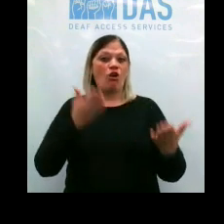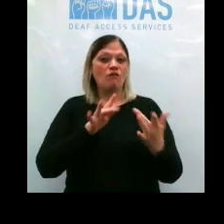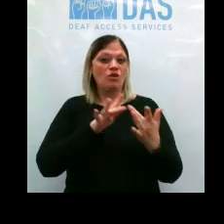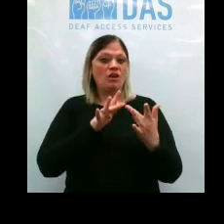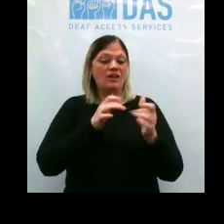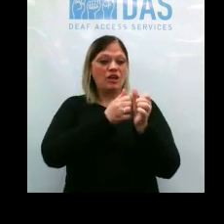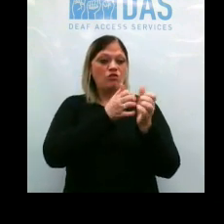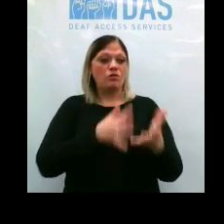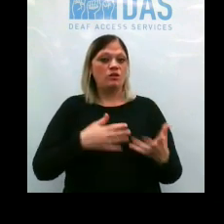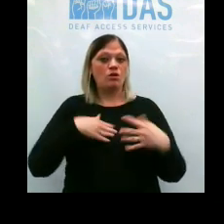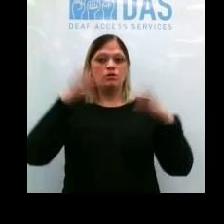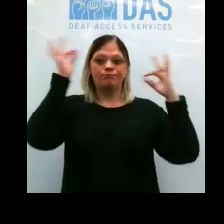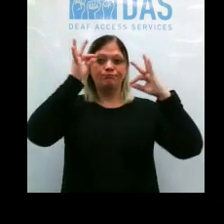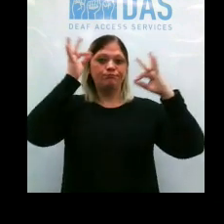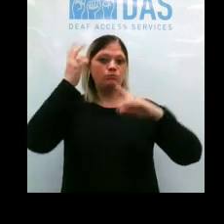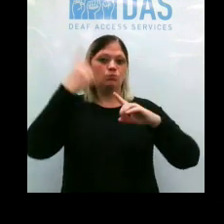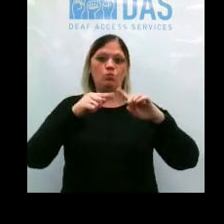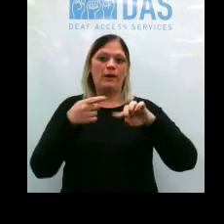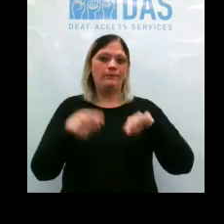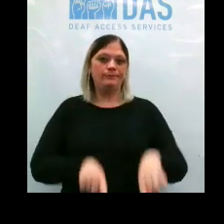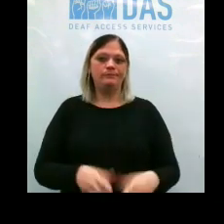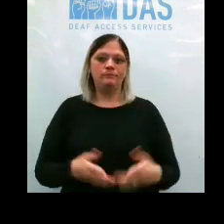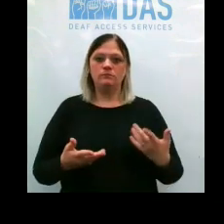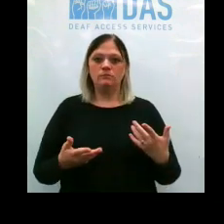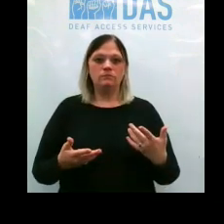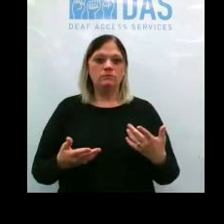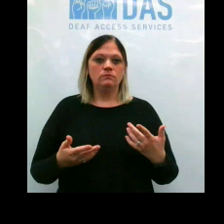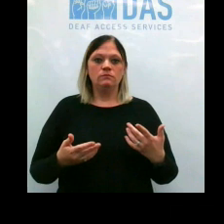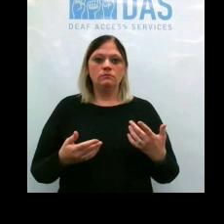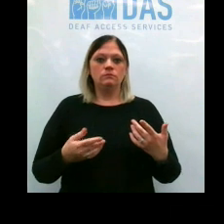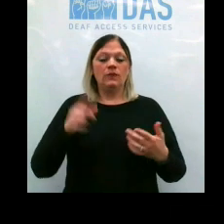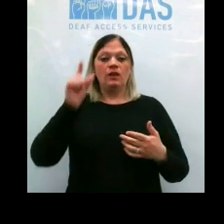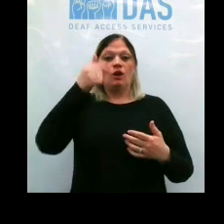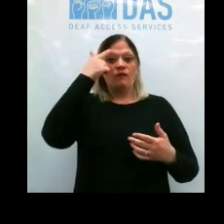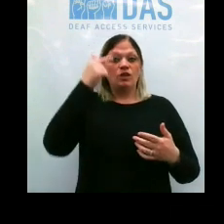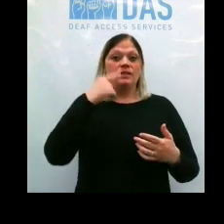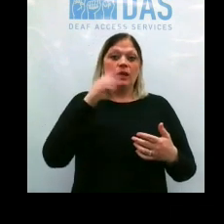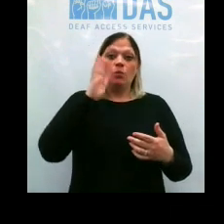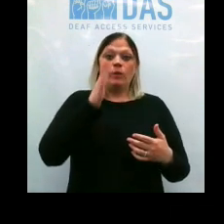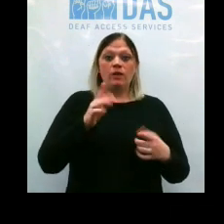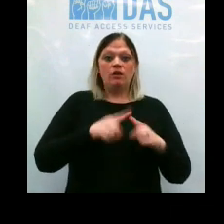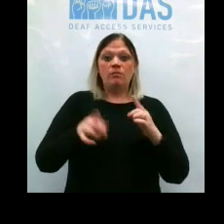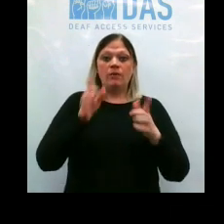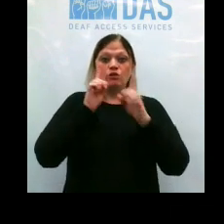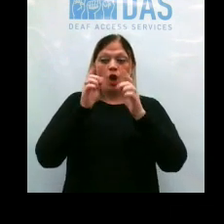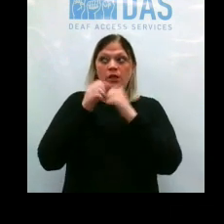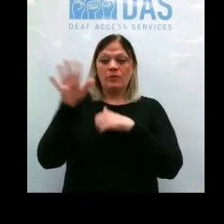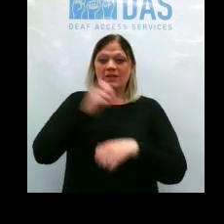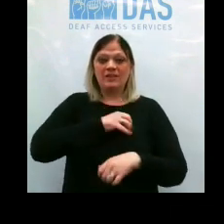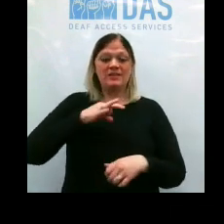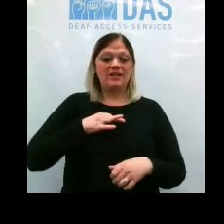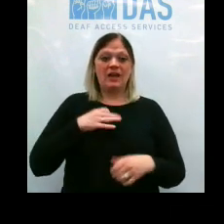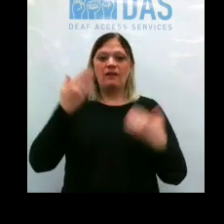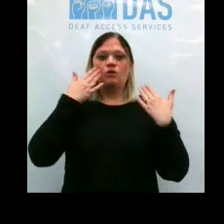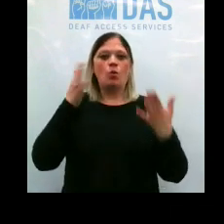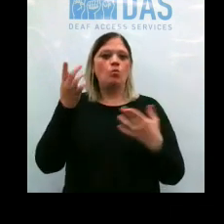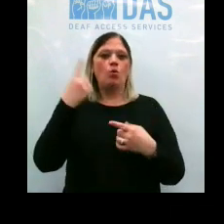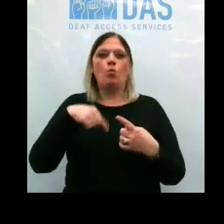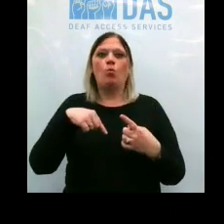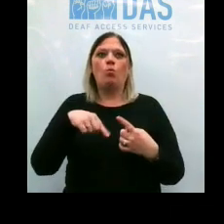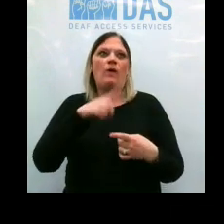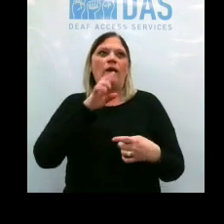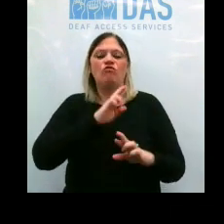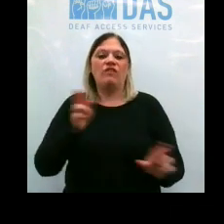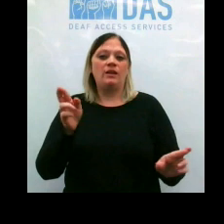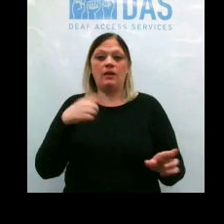We don't have any idea when that's going to happen. The governor said it's going to happen, but talking to the governor's staff, they don't know when they'll be ready to do that.